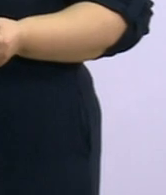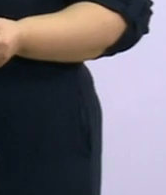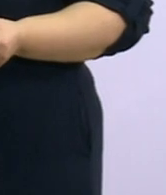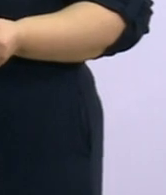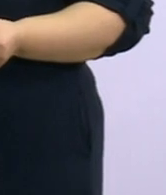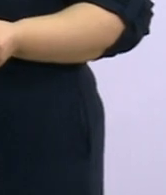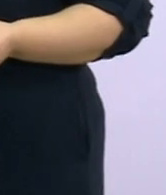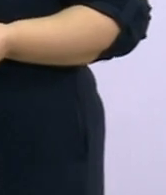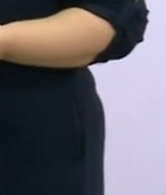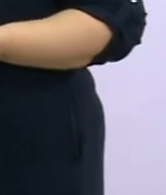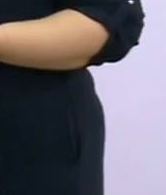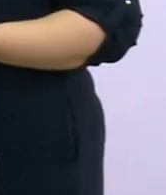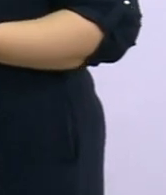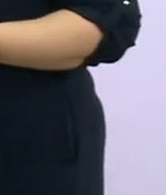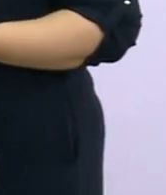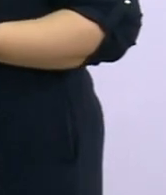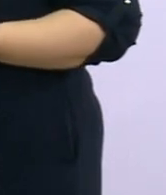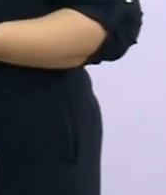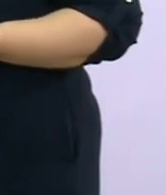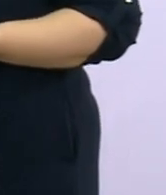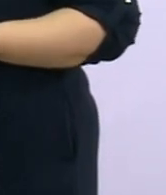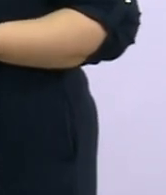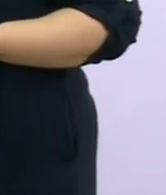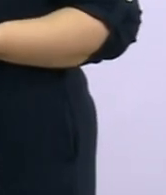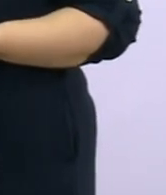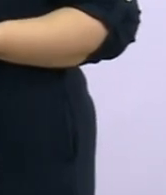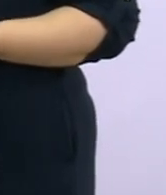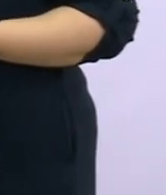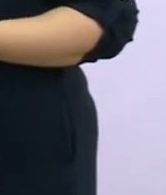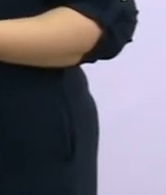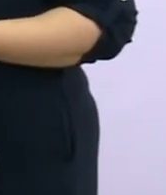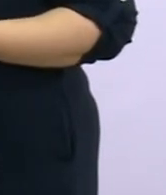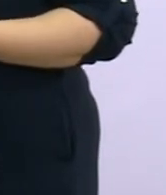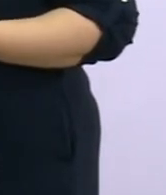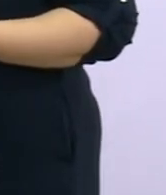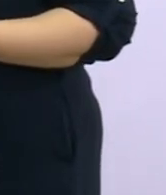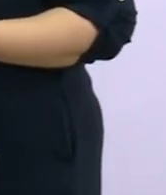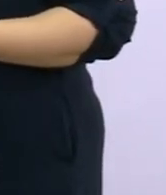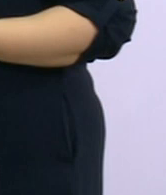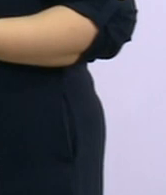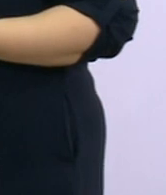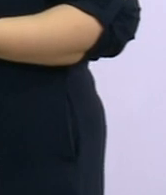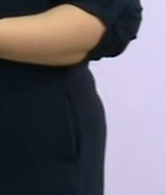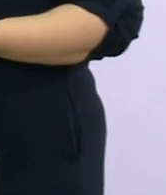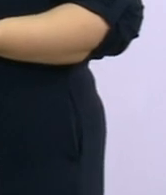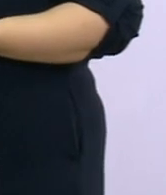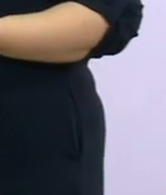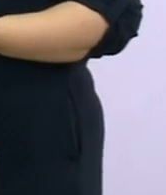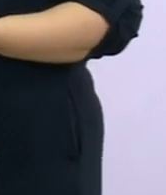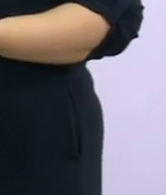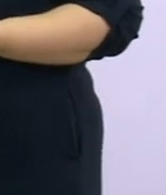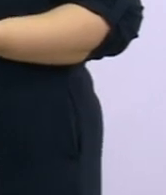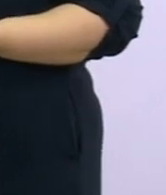To improve. It means to make or become